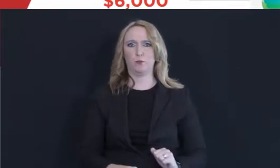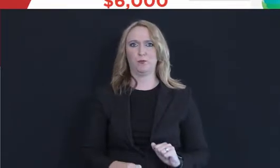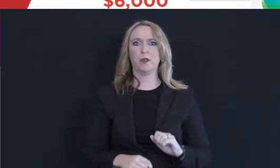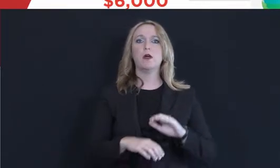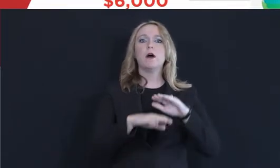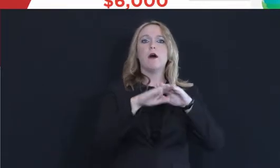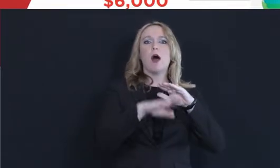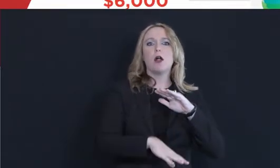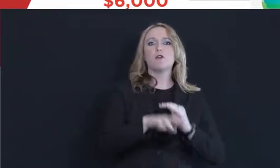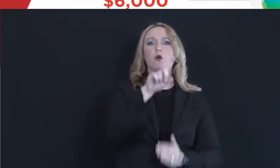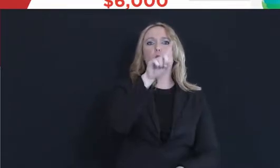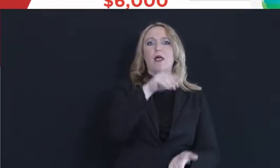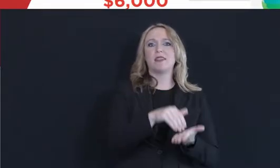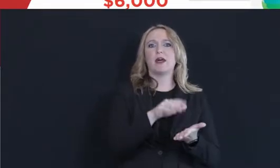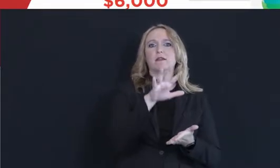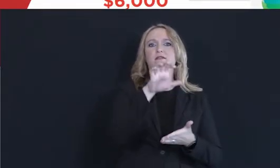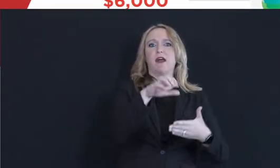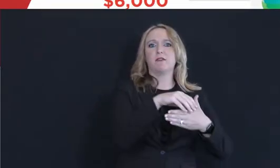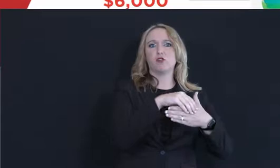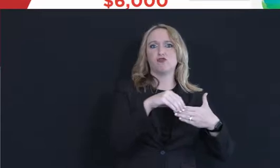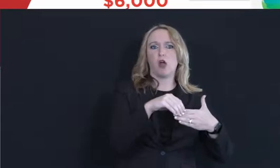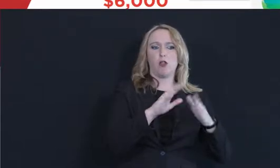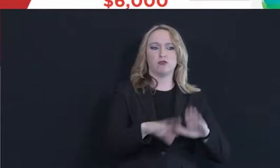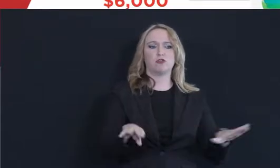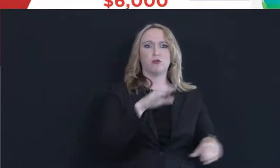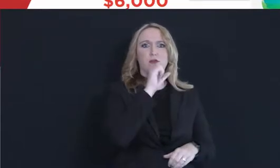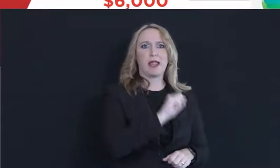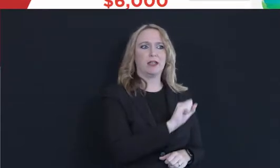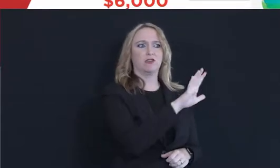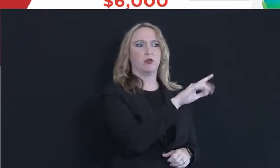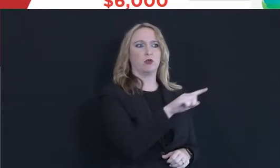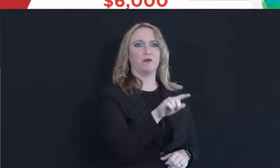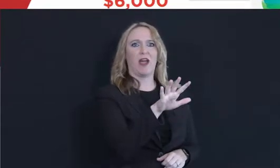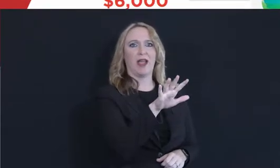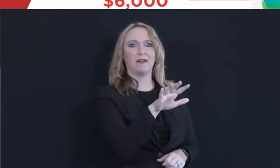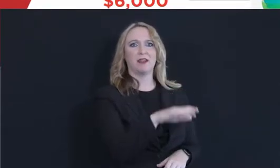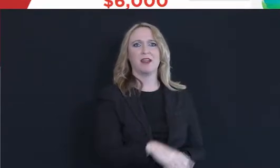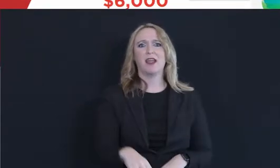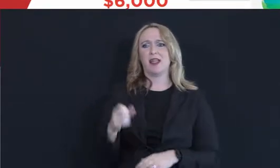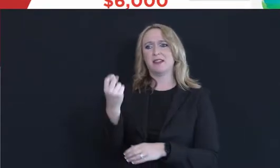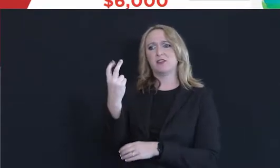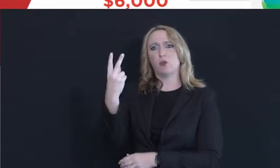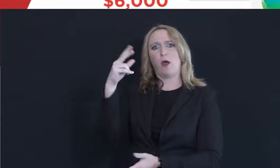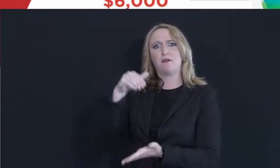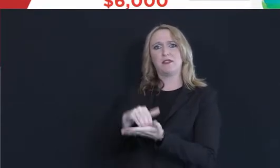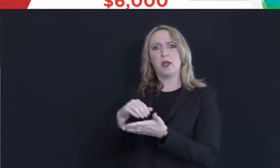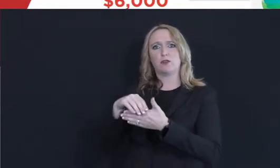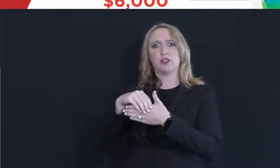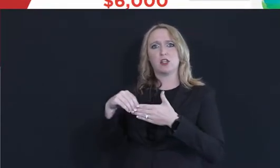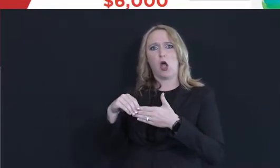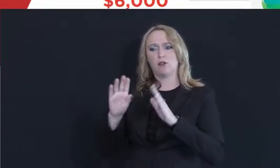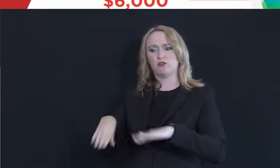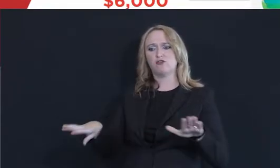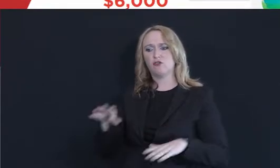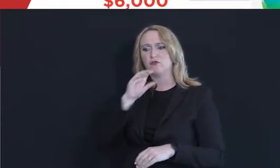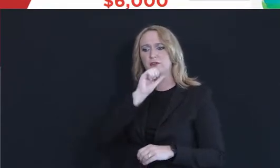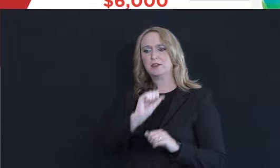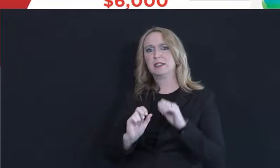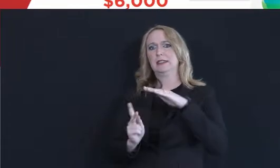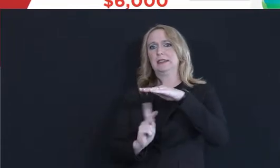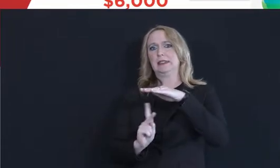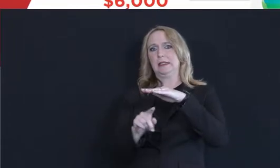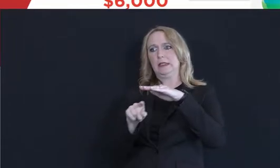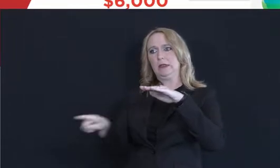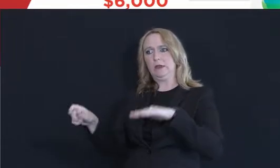fifteen hundred dollars per child zero to five and then over twelve thousand dollars per student K through 12. but I'm